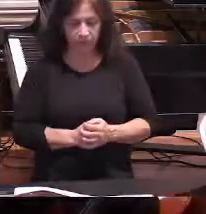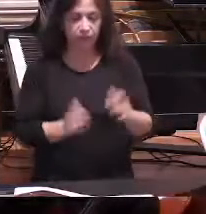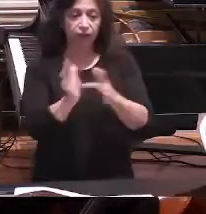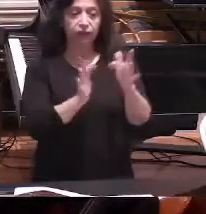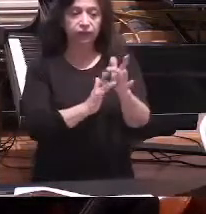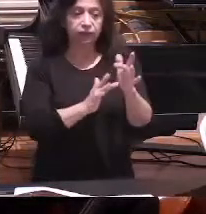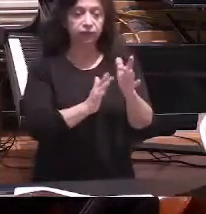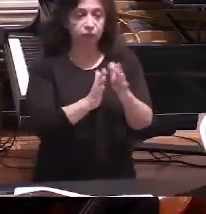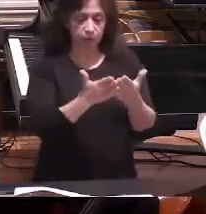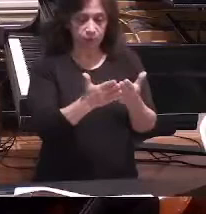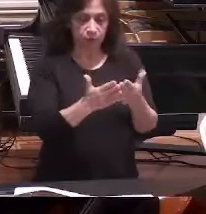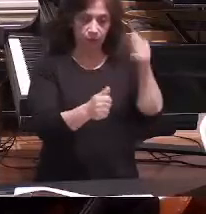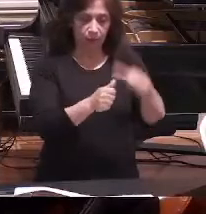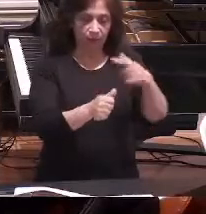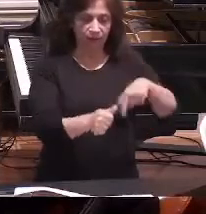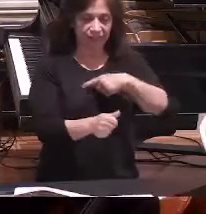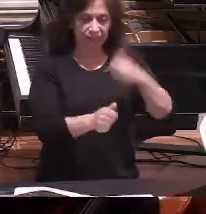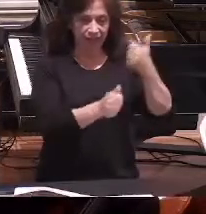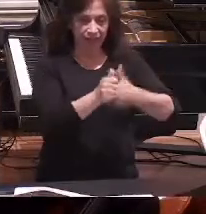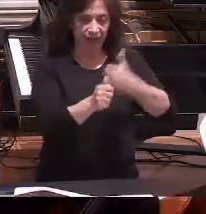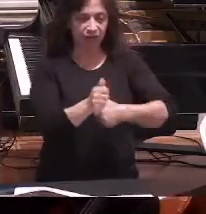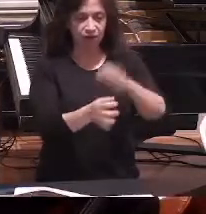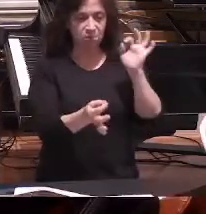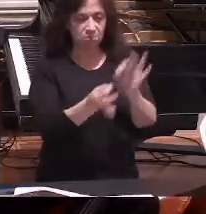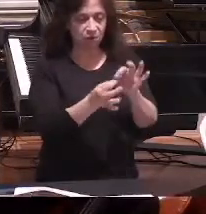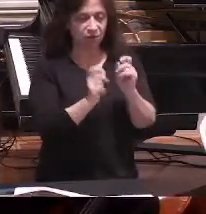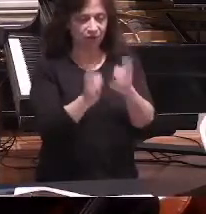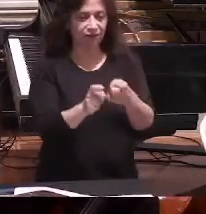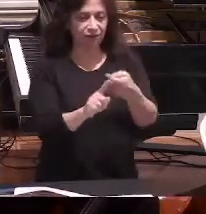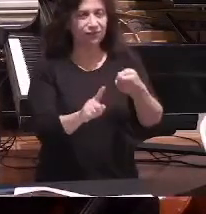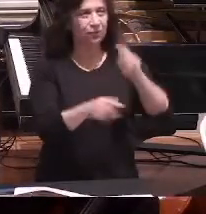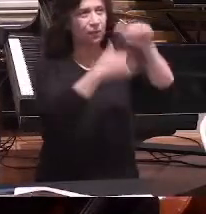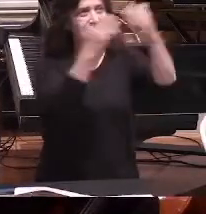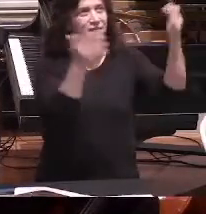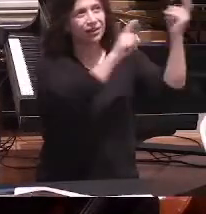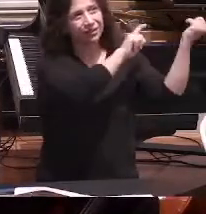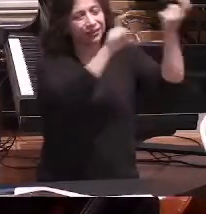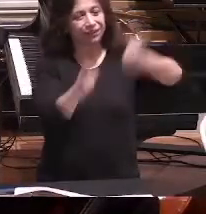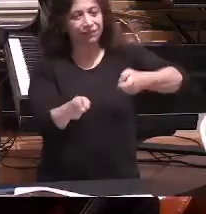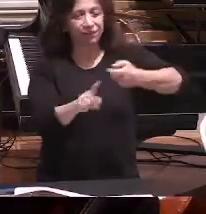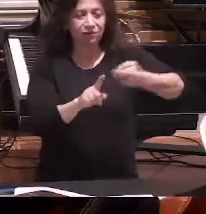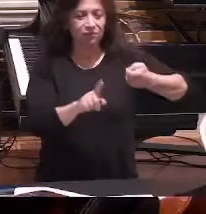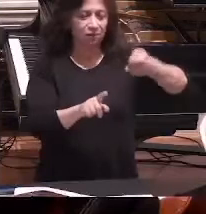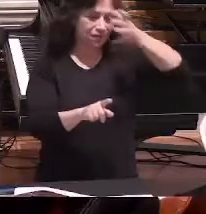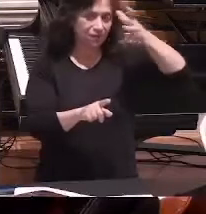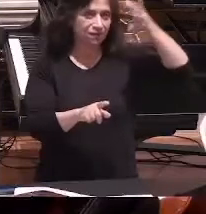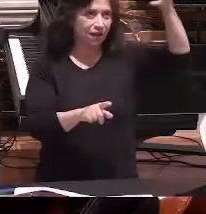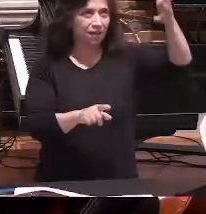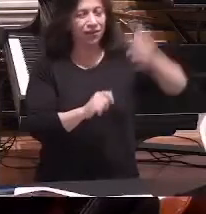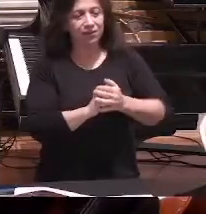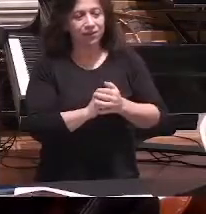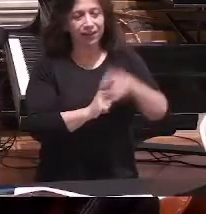Scripture reminds us that every good and perfect gift is from above, coming down from the Father of the heavenly lights, who does